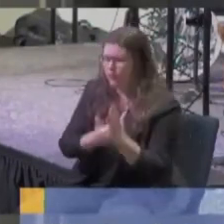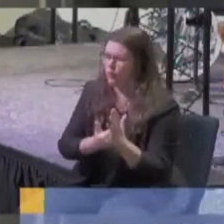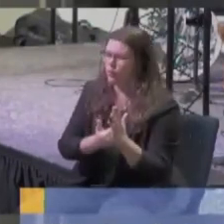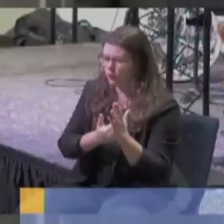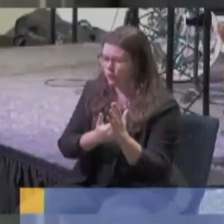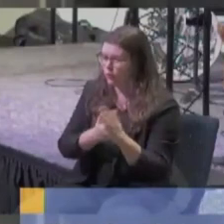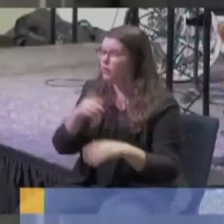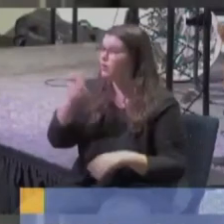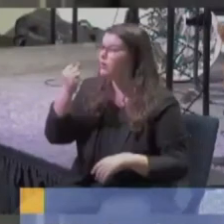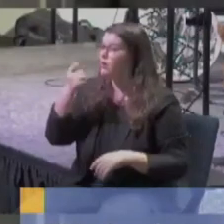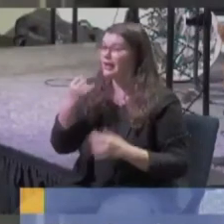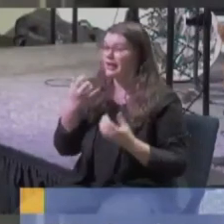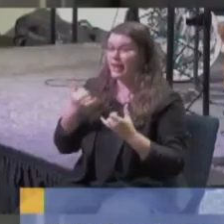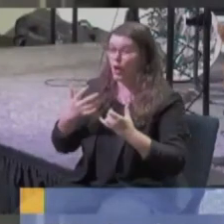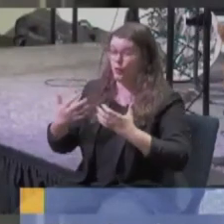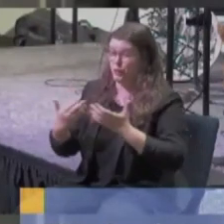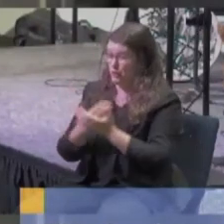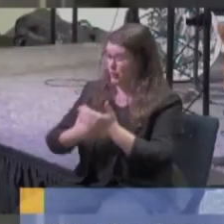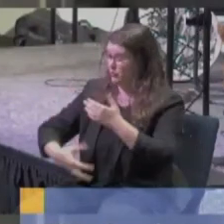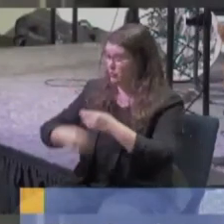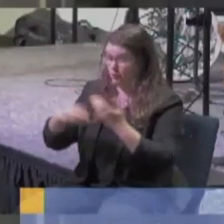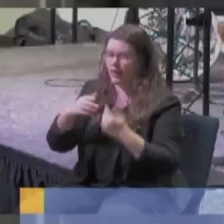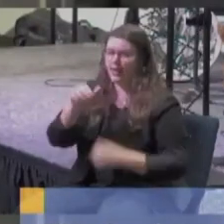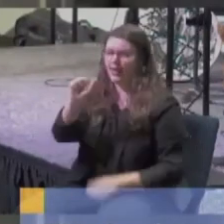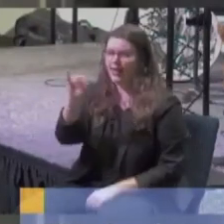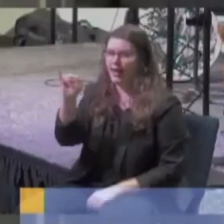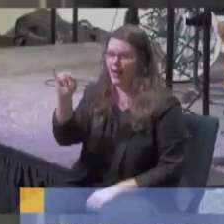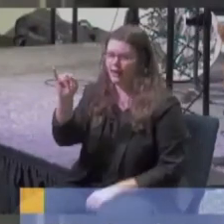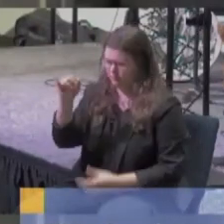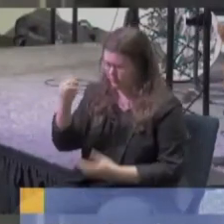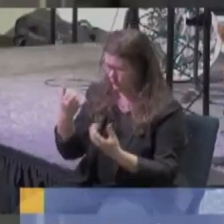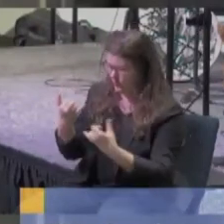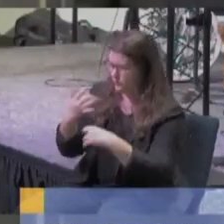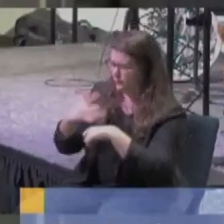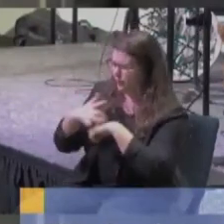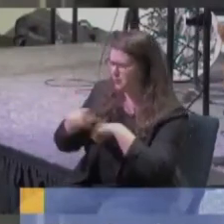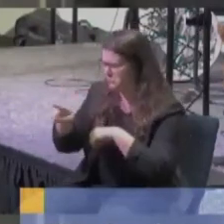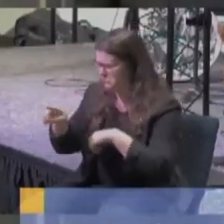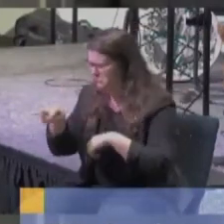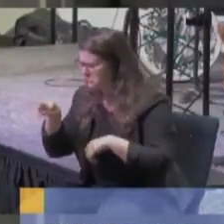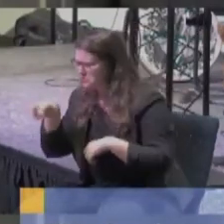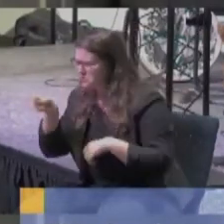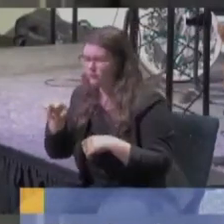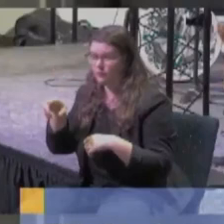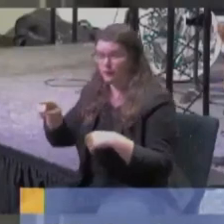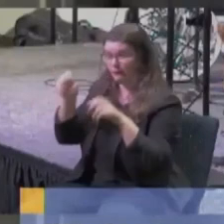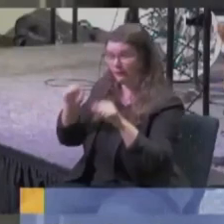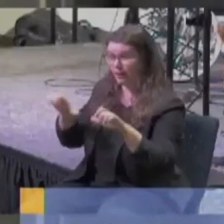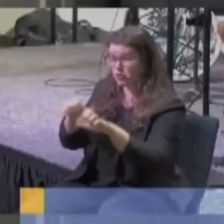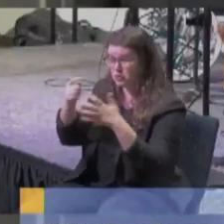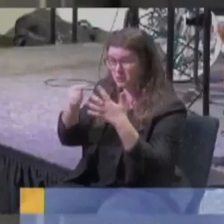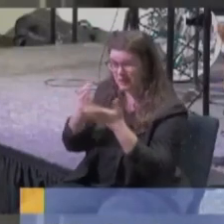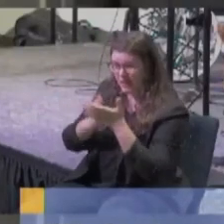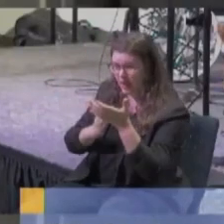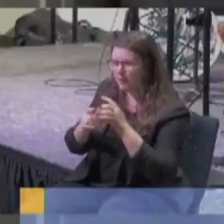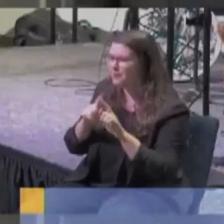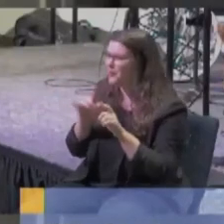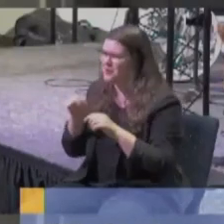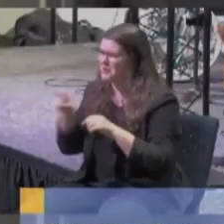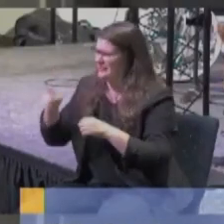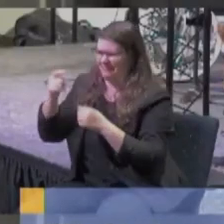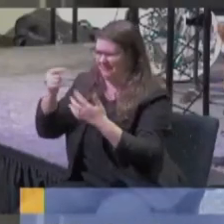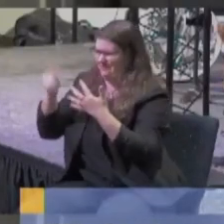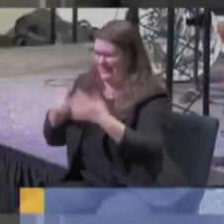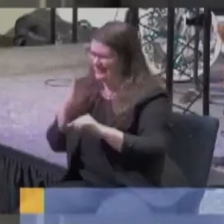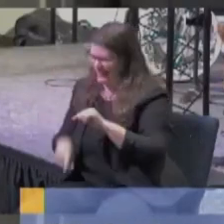Now AI is presenting us with other bundles of features, not of what it can do, but of what it can't. What it will, for now,